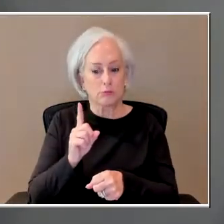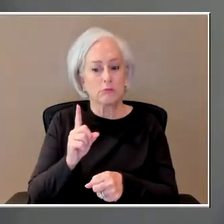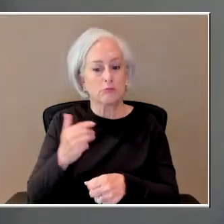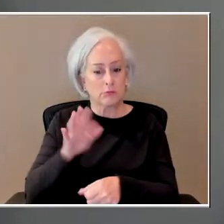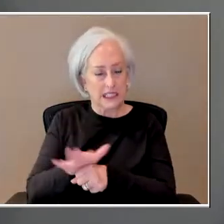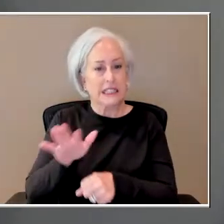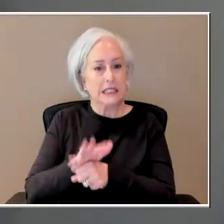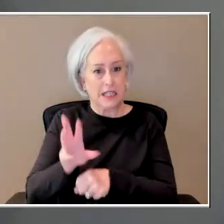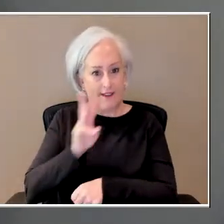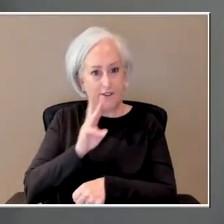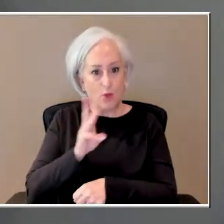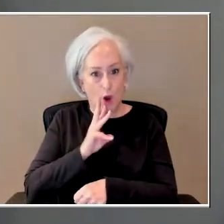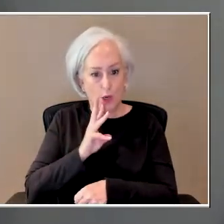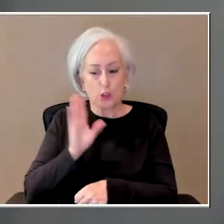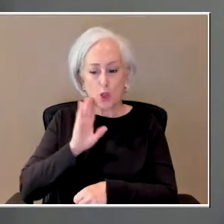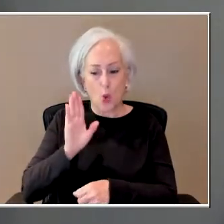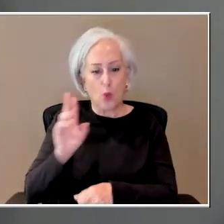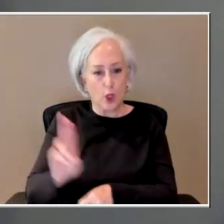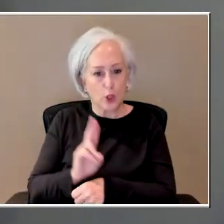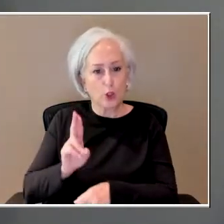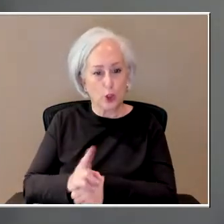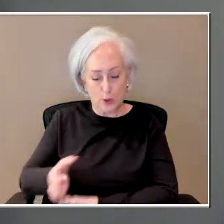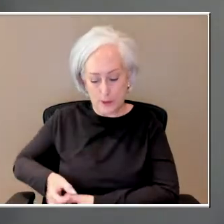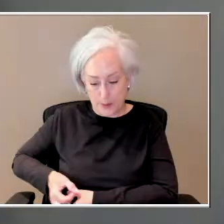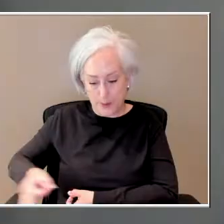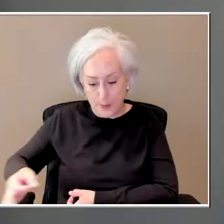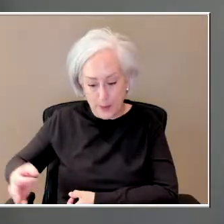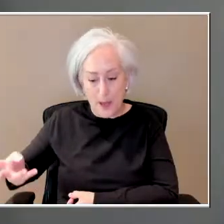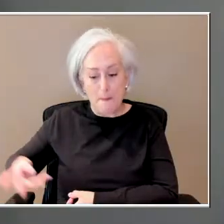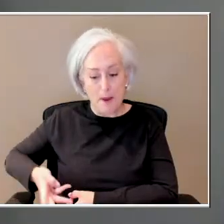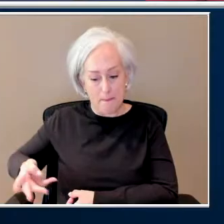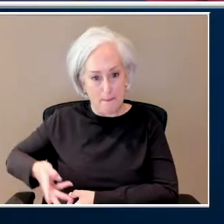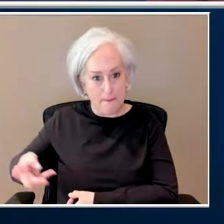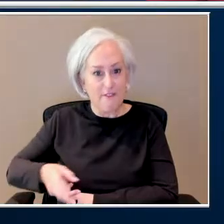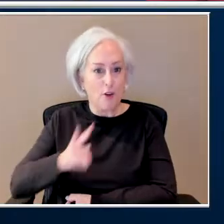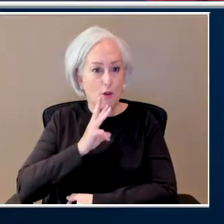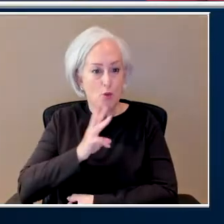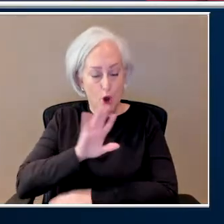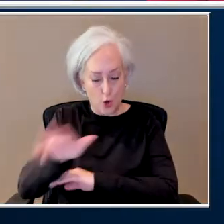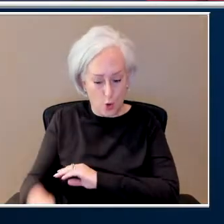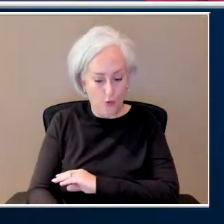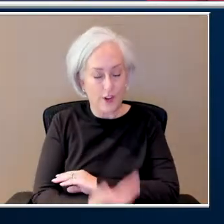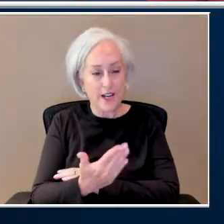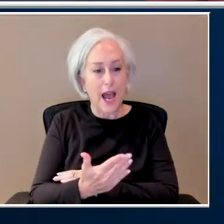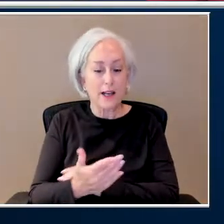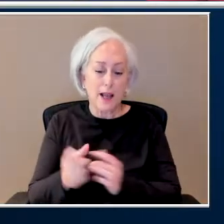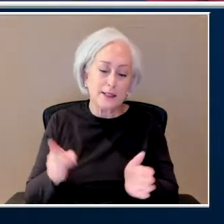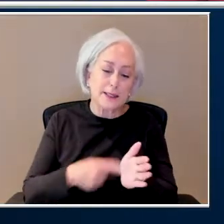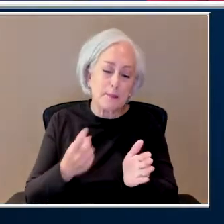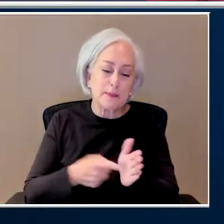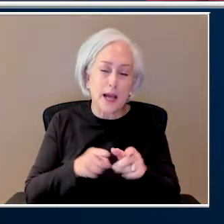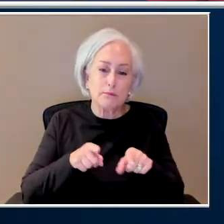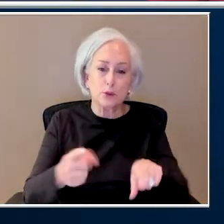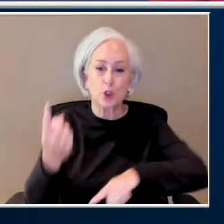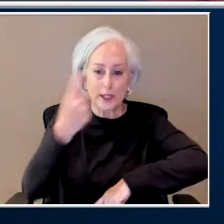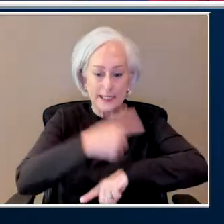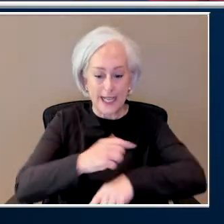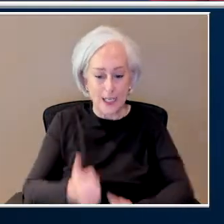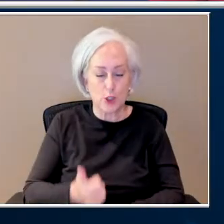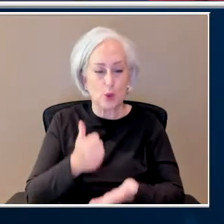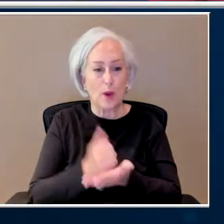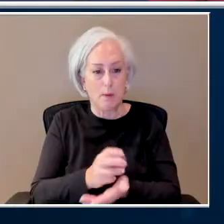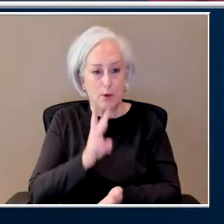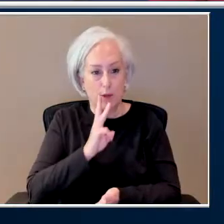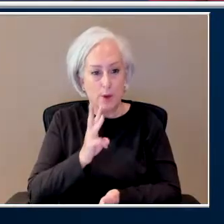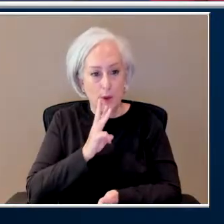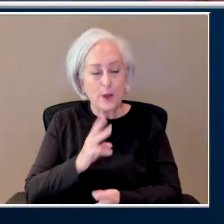overnight and sometimes during the day to help with that hydration. Jessica, Dr. Coomer mentioned that it's pretty rare, but how many other prune belly families have you